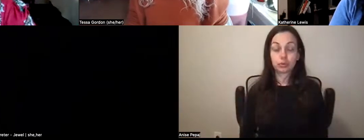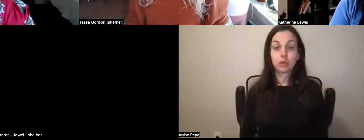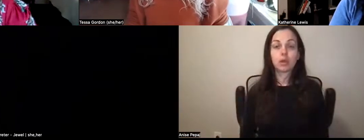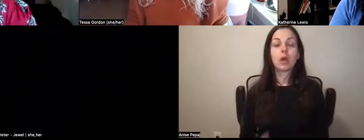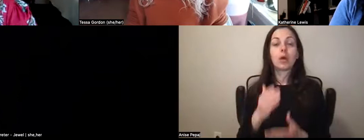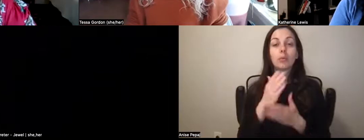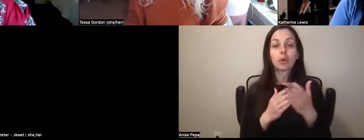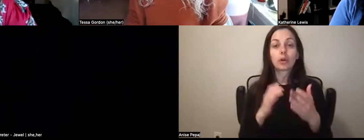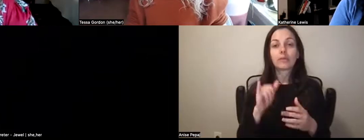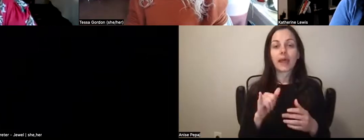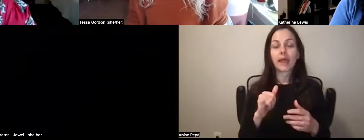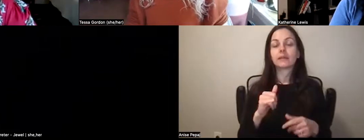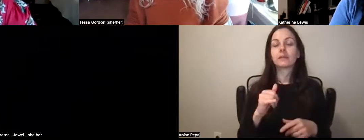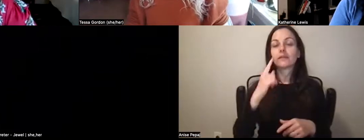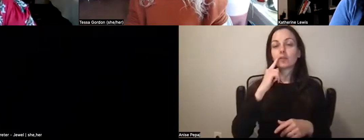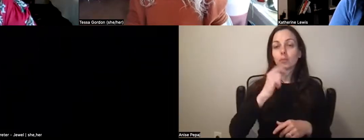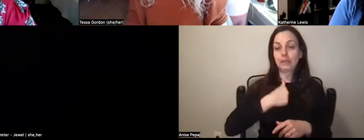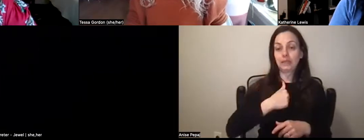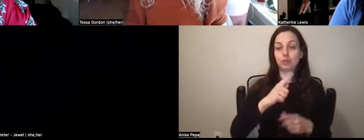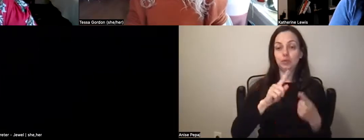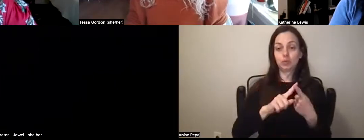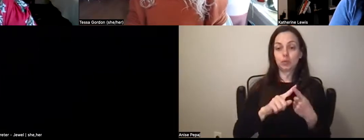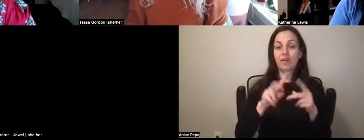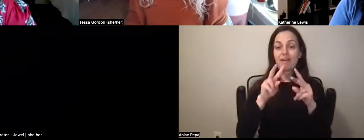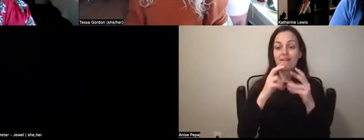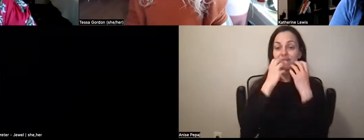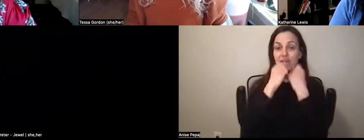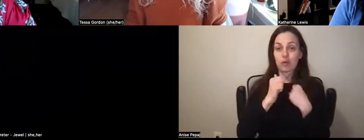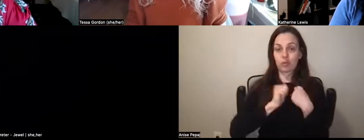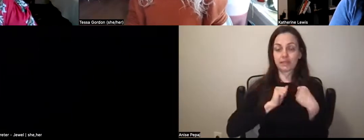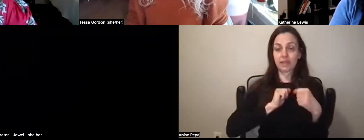actually valuing myself enough to know